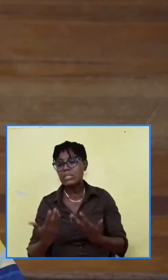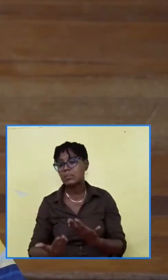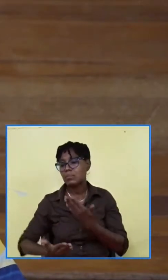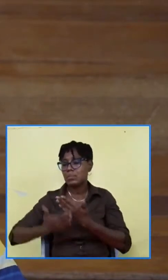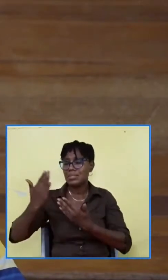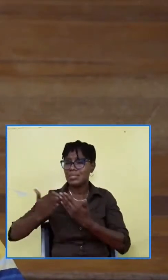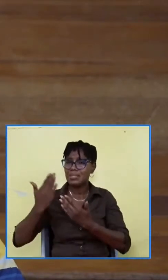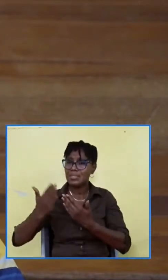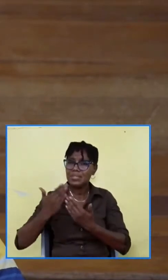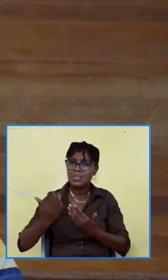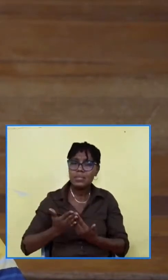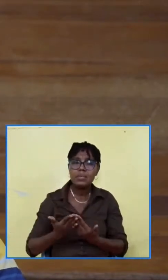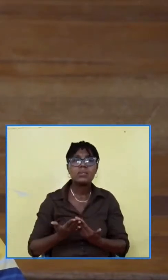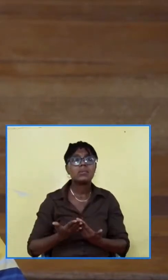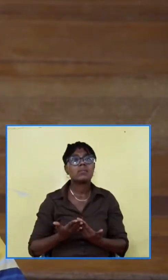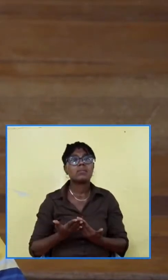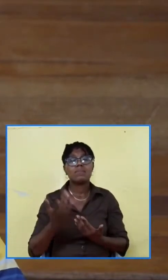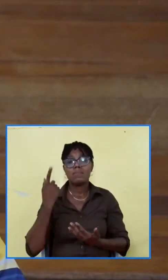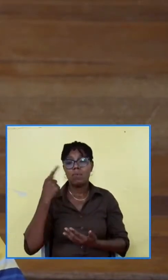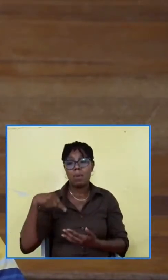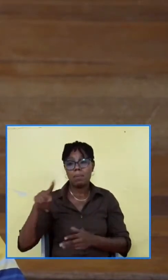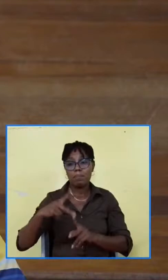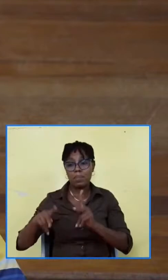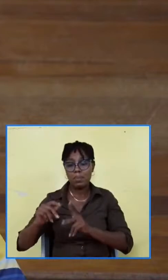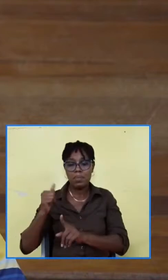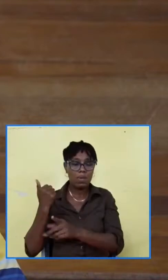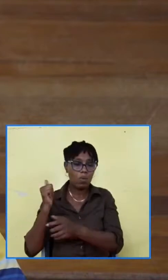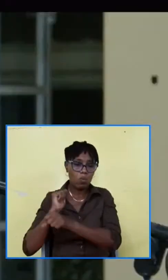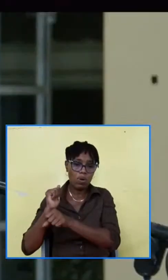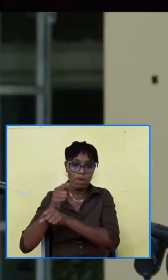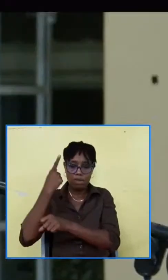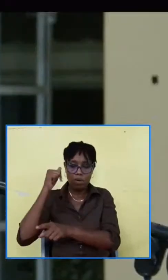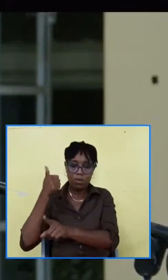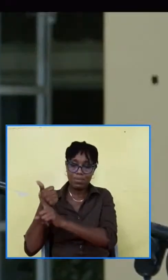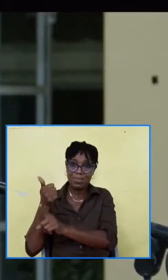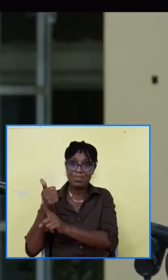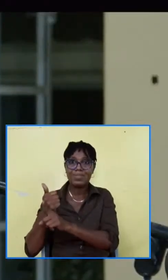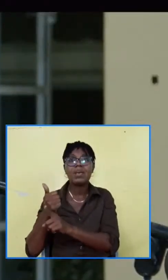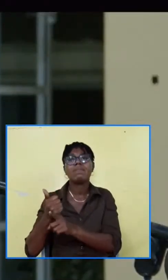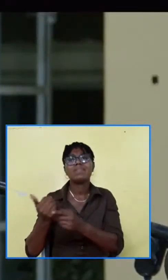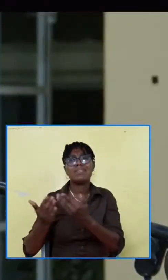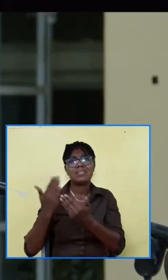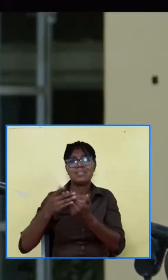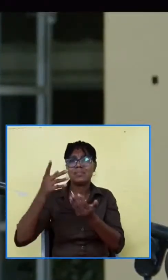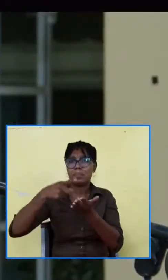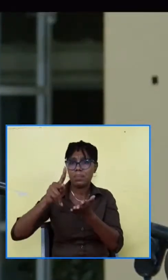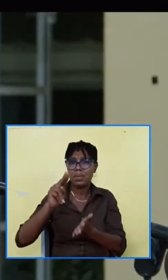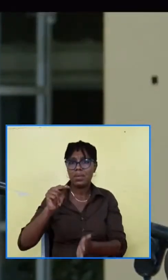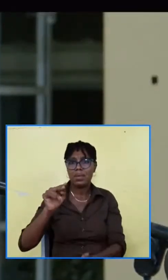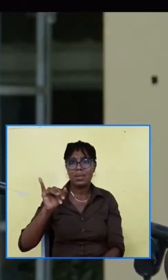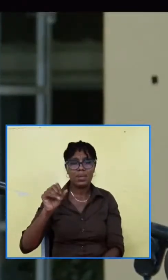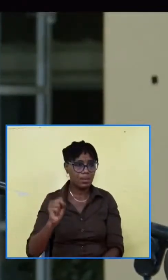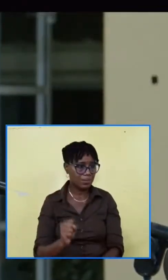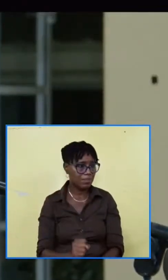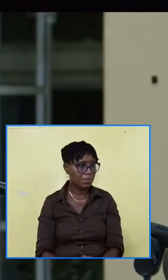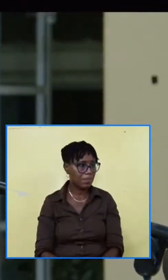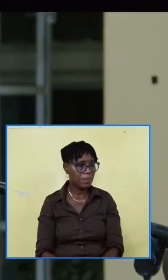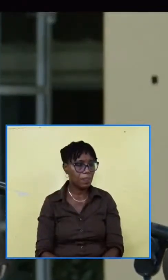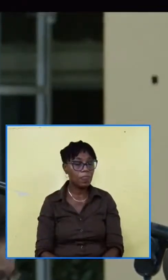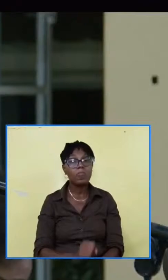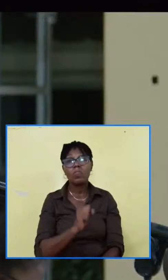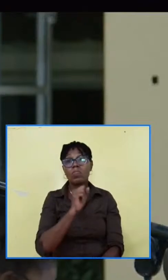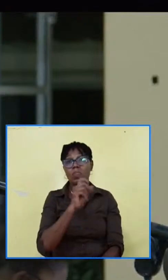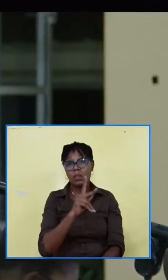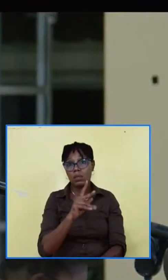more convenient for the self-employed. So when you look at that situation, are you then going to be addressing the